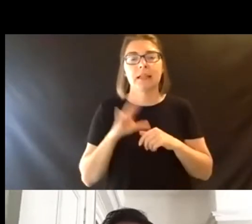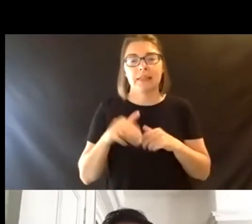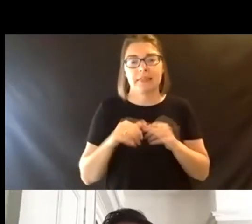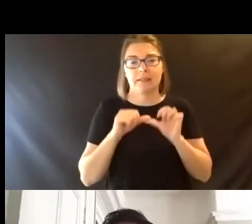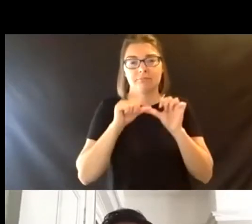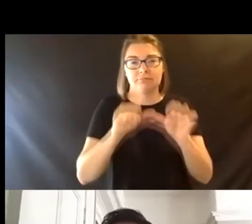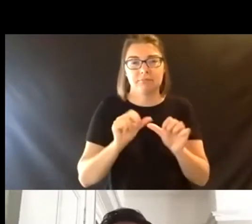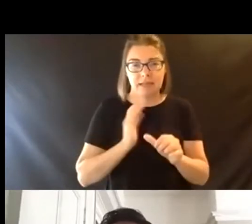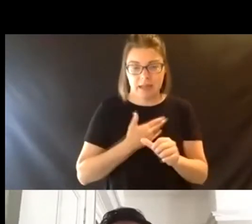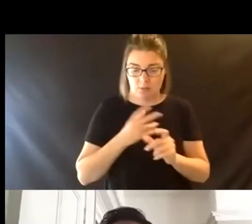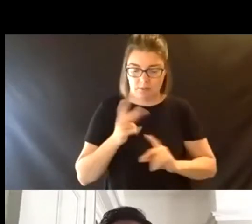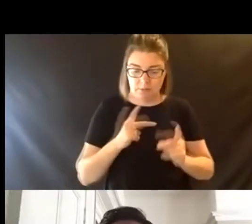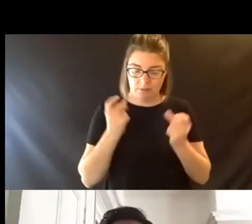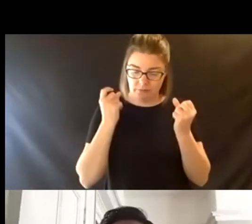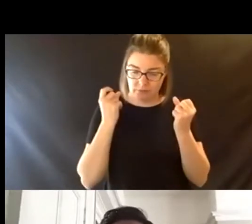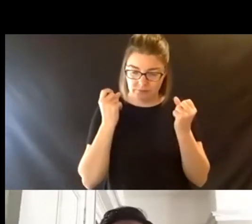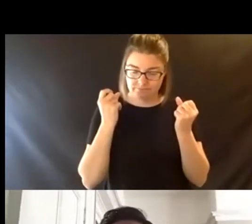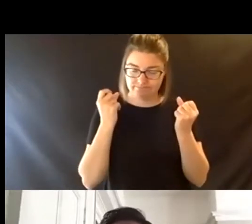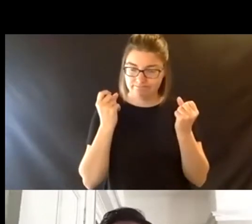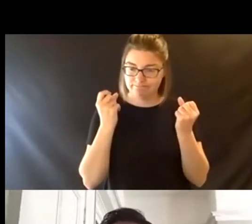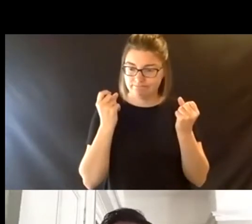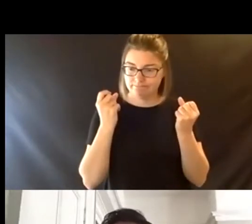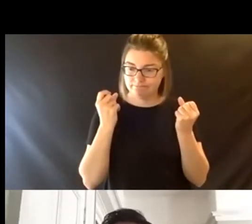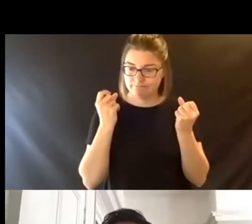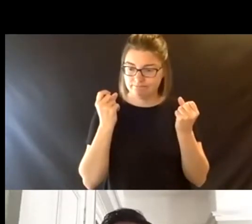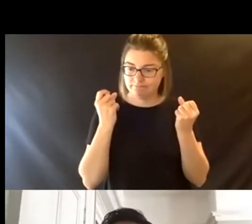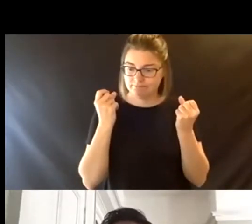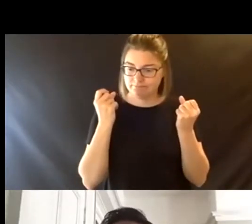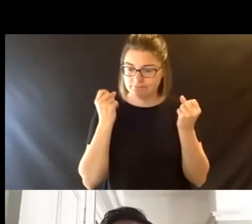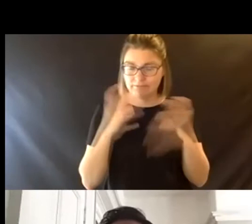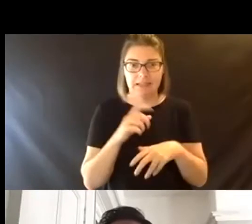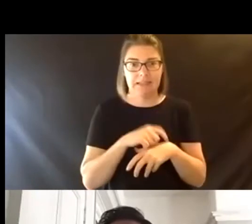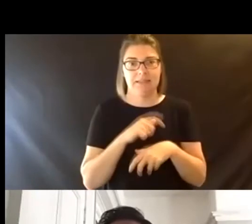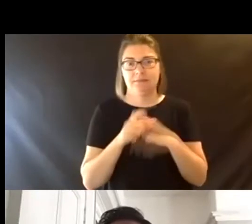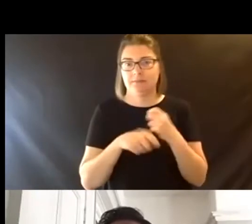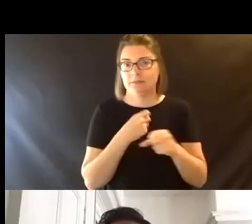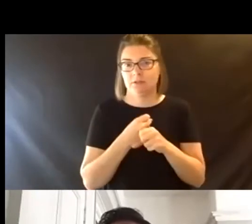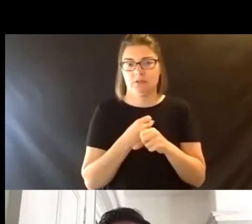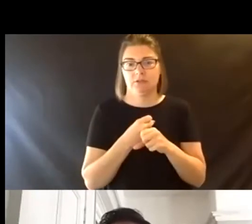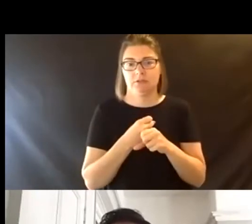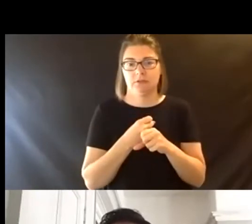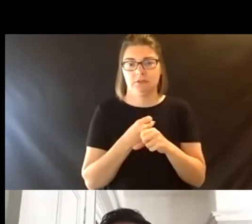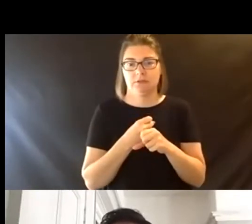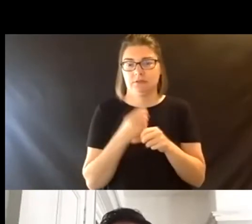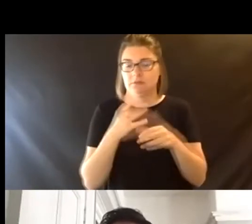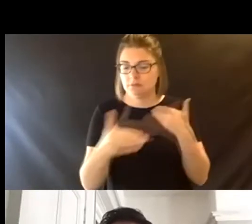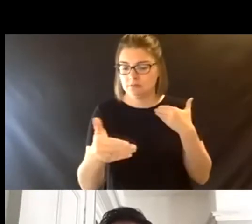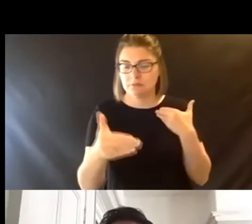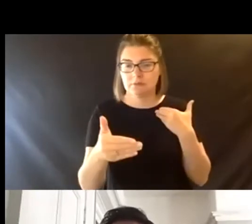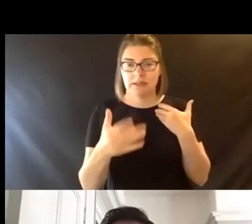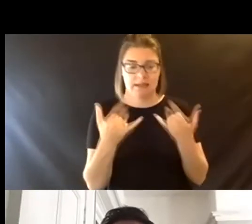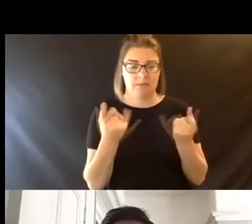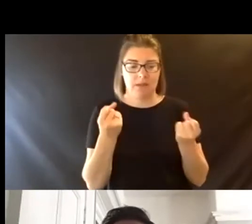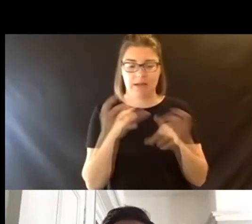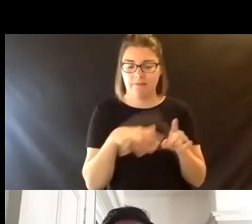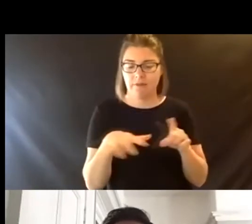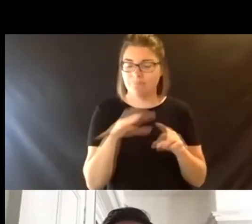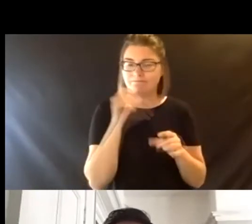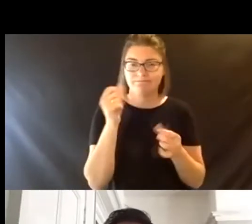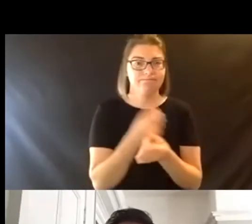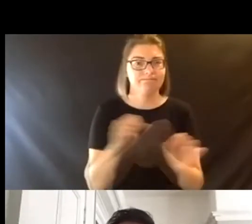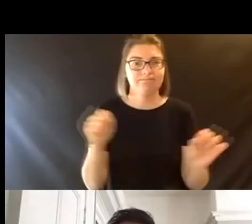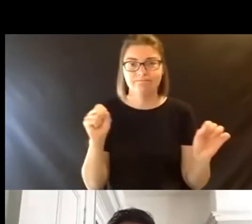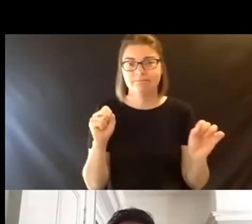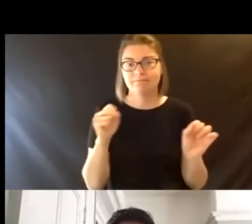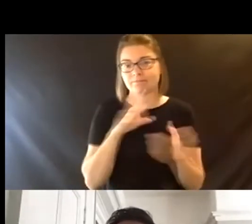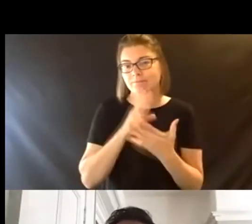sustained our people for time immemorial. And now a lot of those spaces aren't safe. And so when